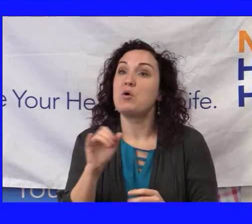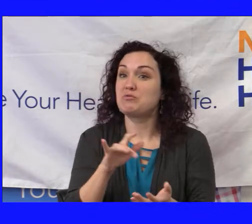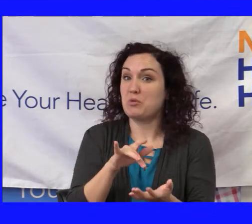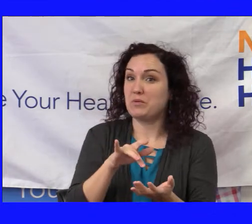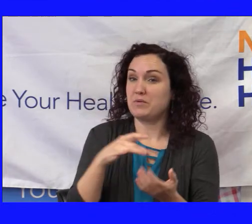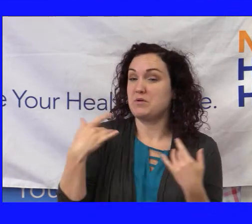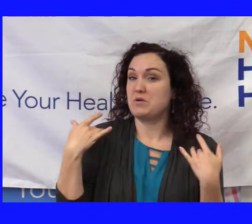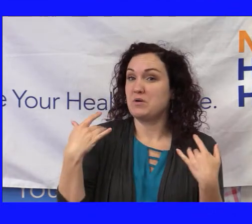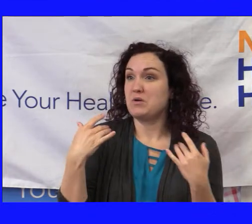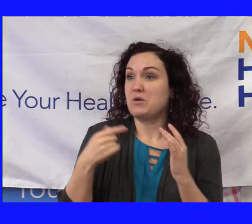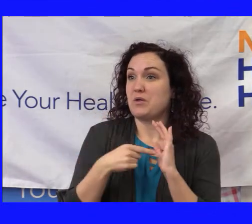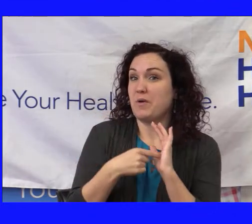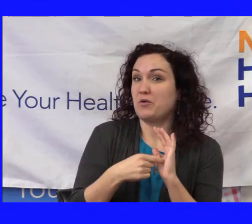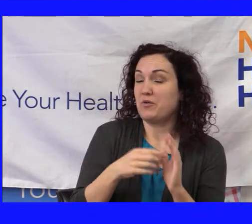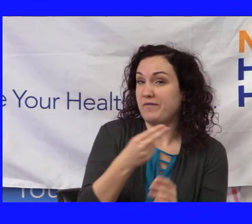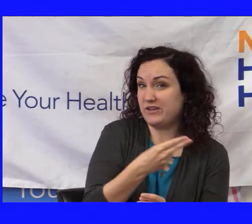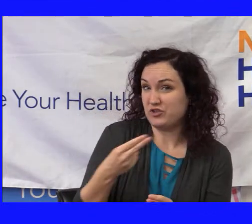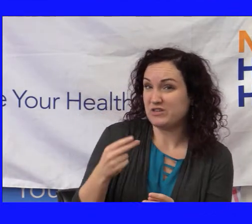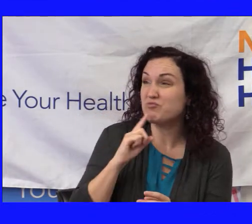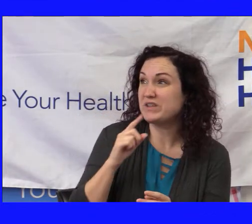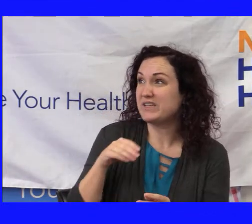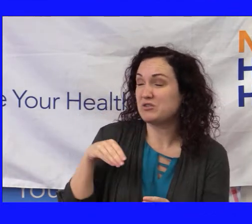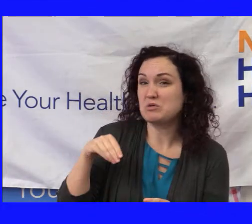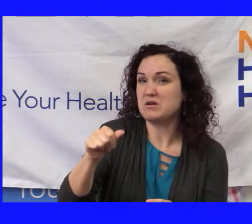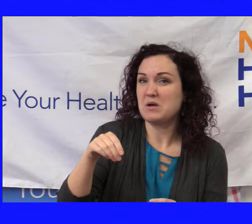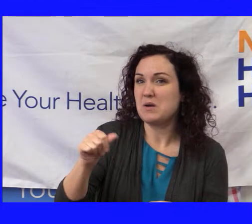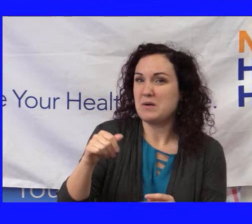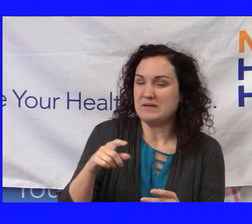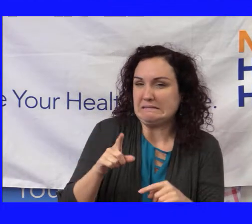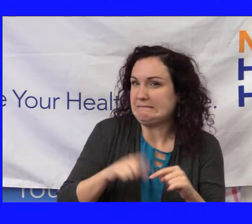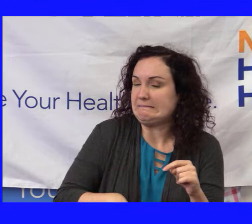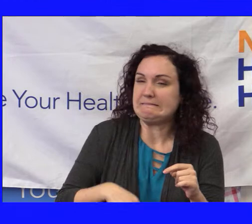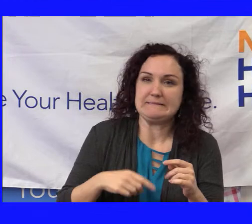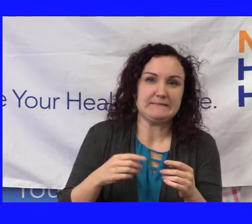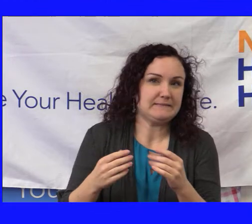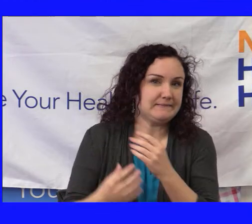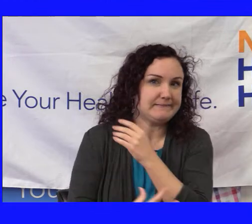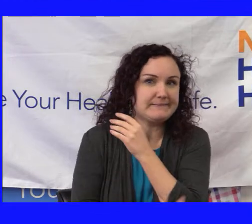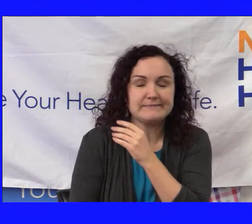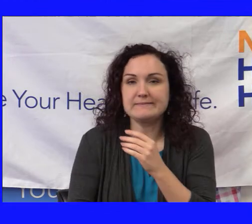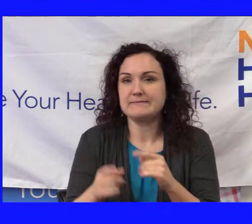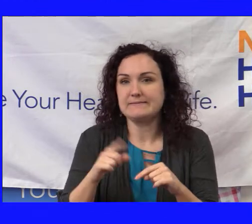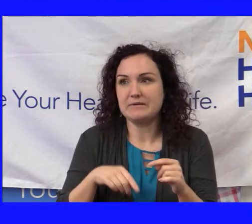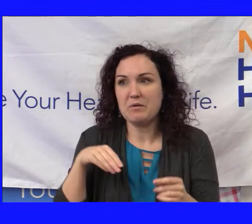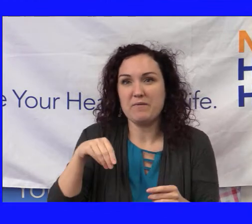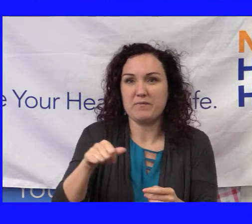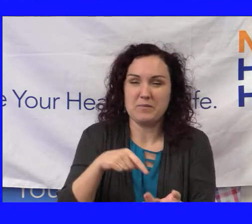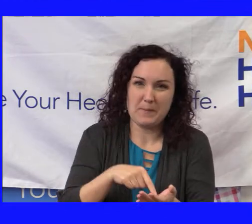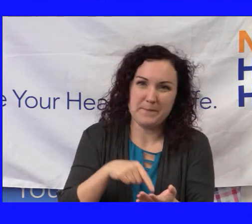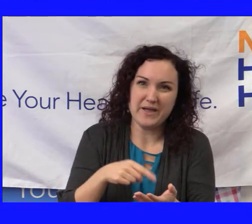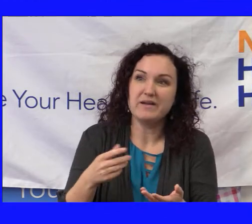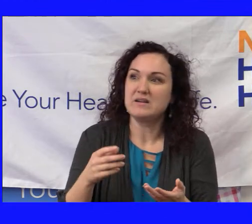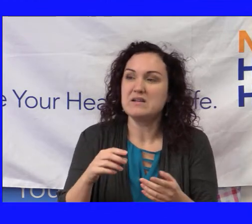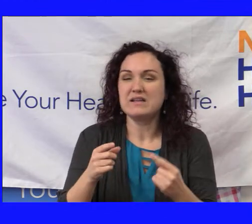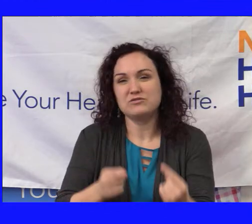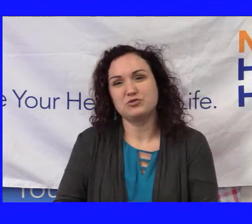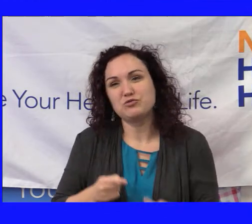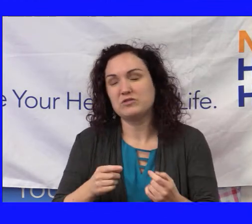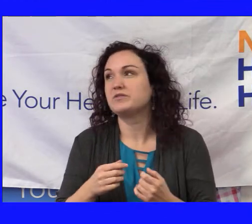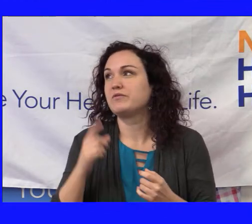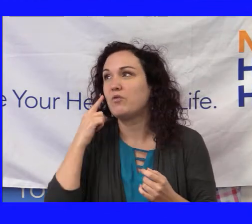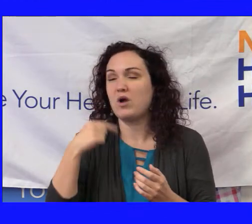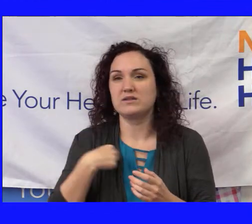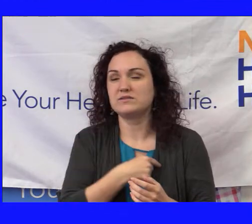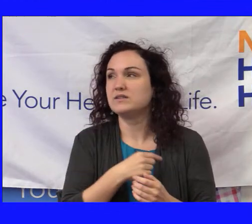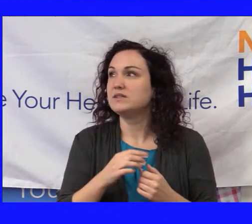of their ability to pay, really does drive patients to us. As Dr. Wilcox said, 39% of